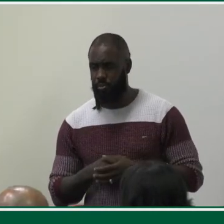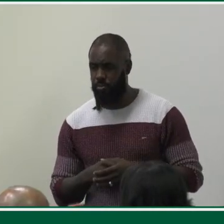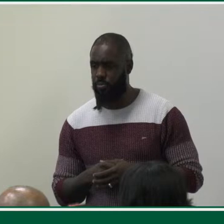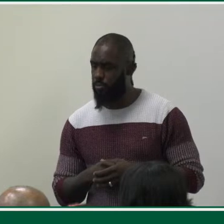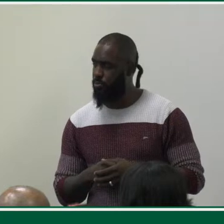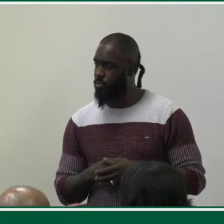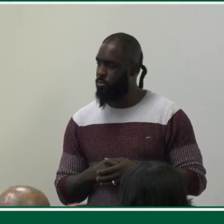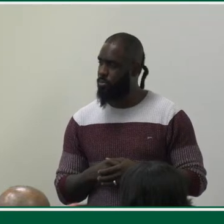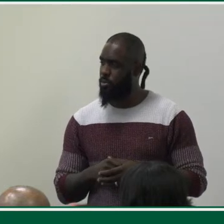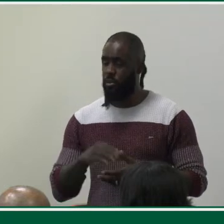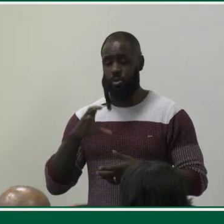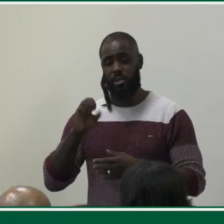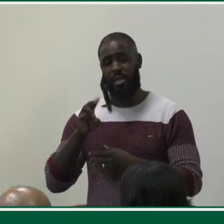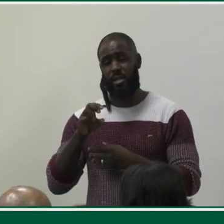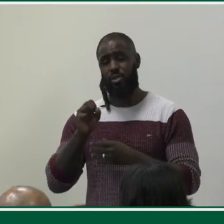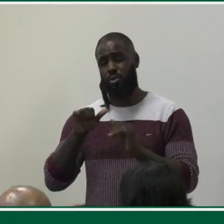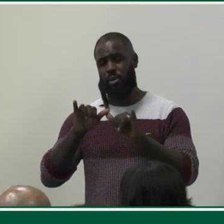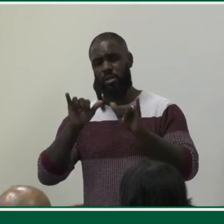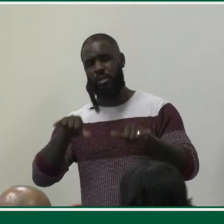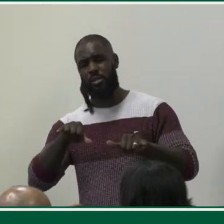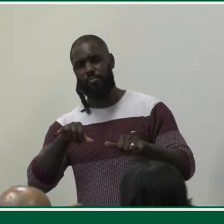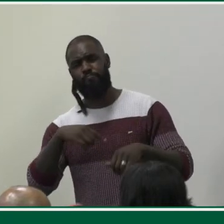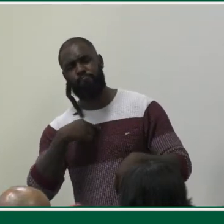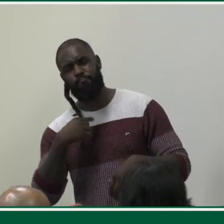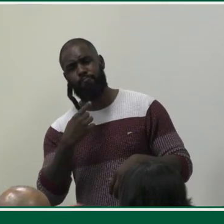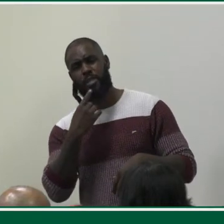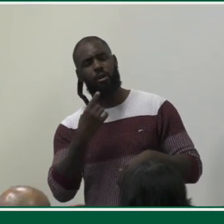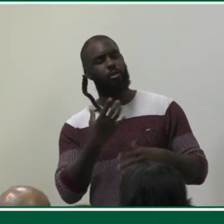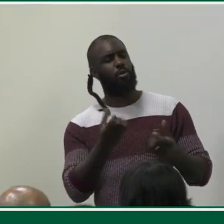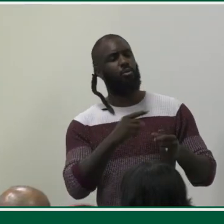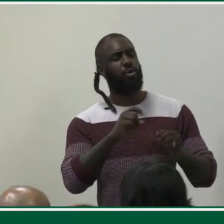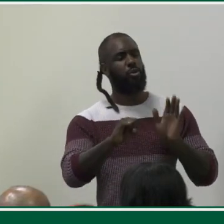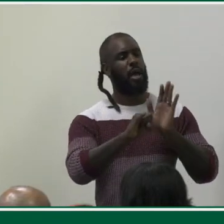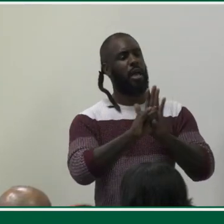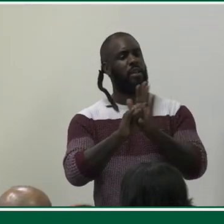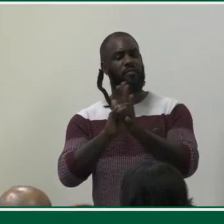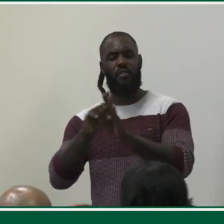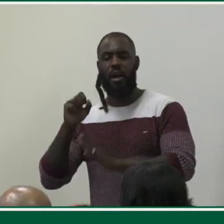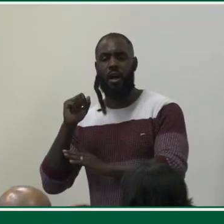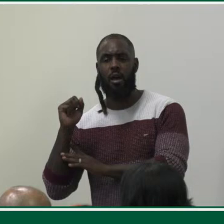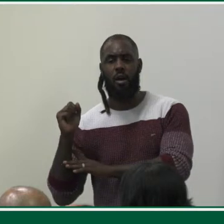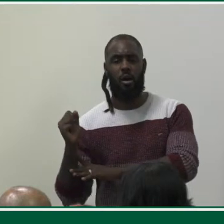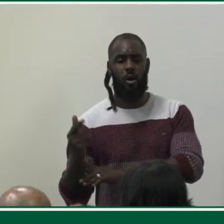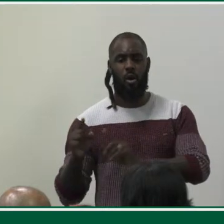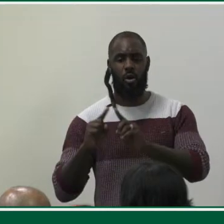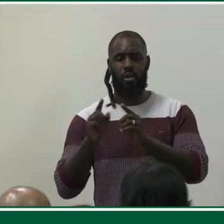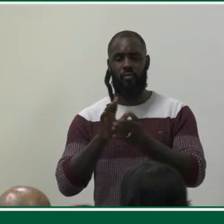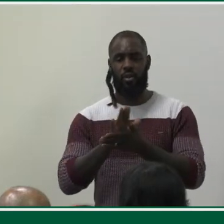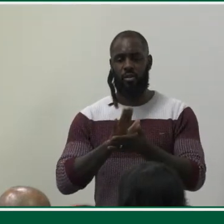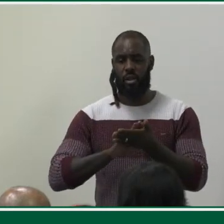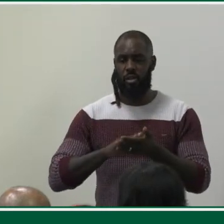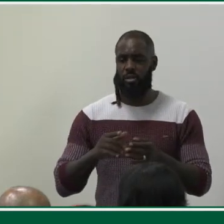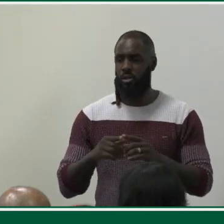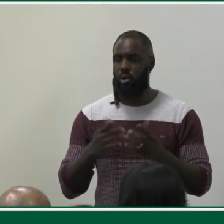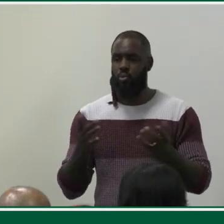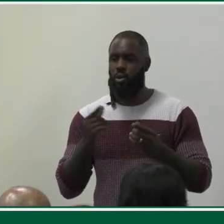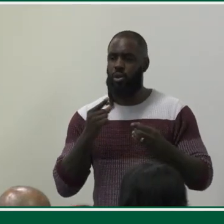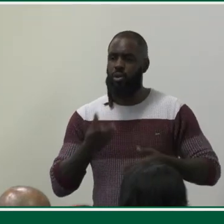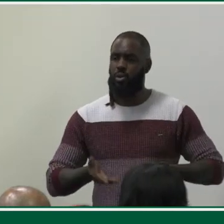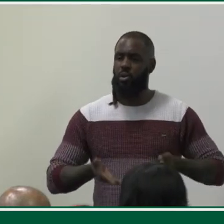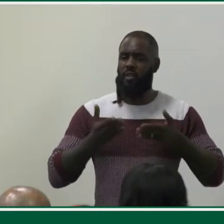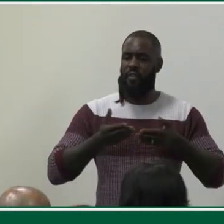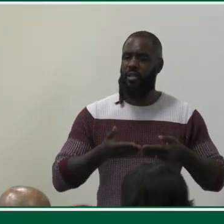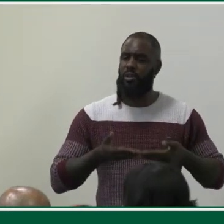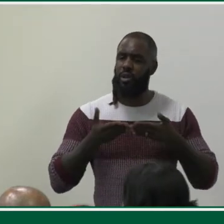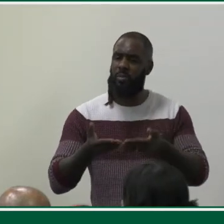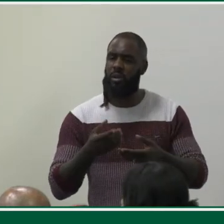so the CSU system said, we want you to identify every single campus, what are the things that you're going to do to advance the recommendations in the report? And they wanted